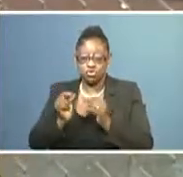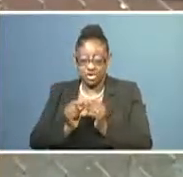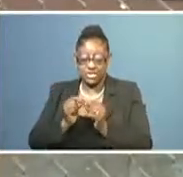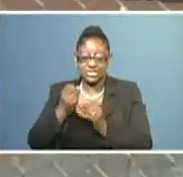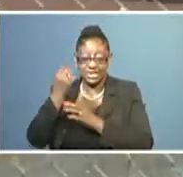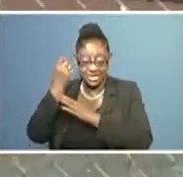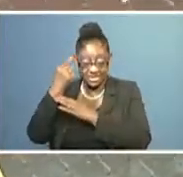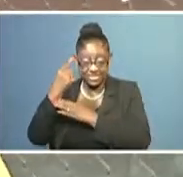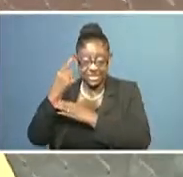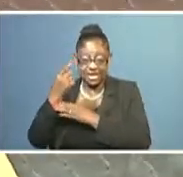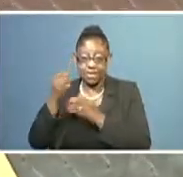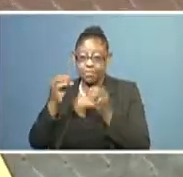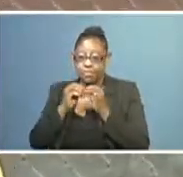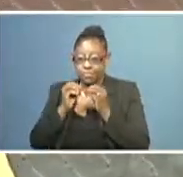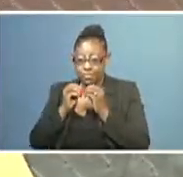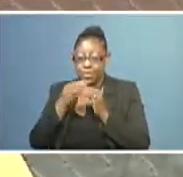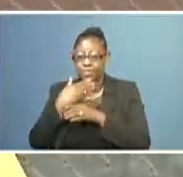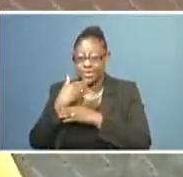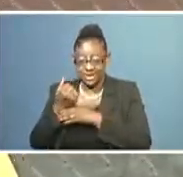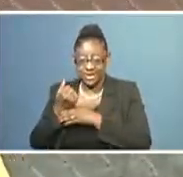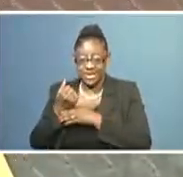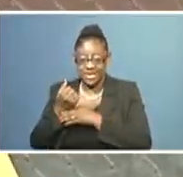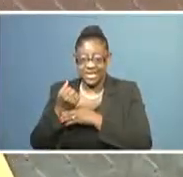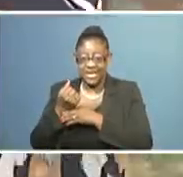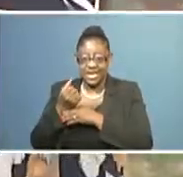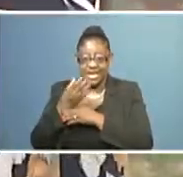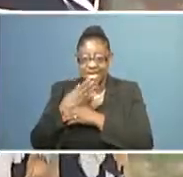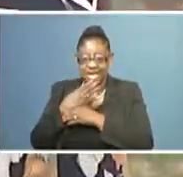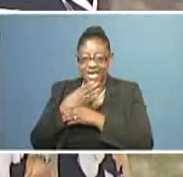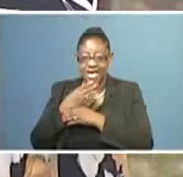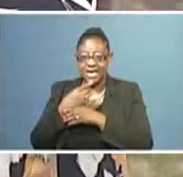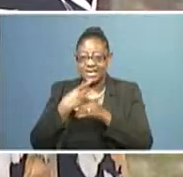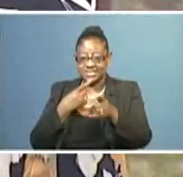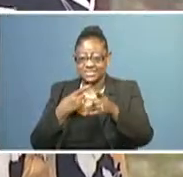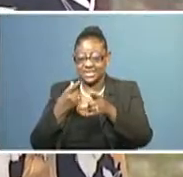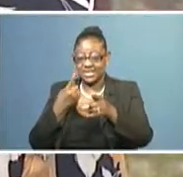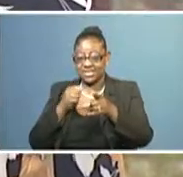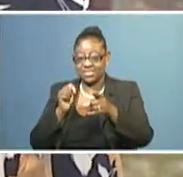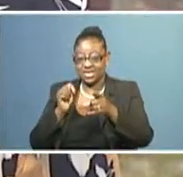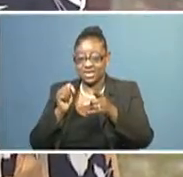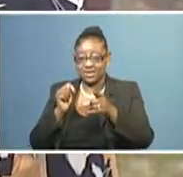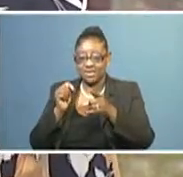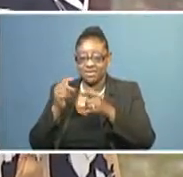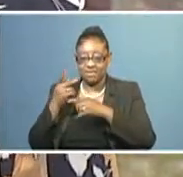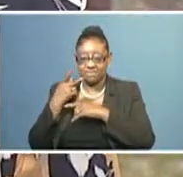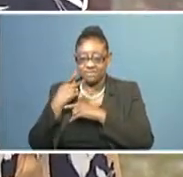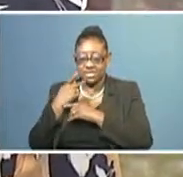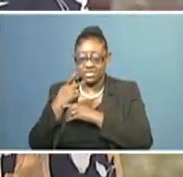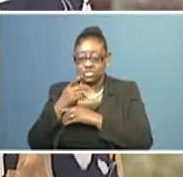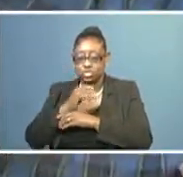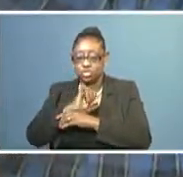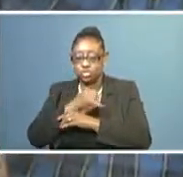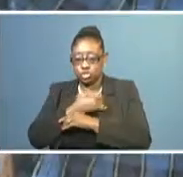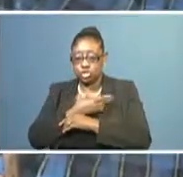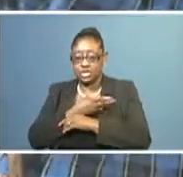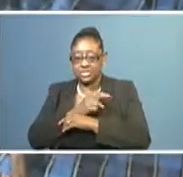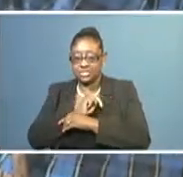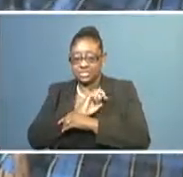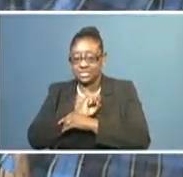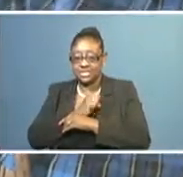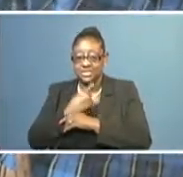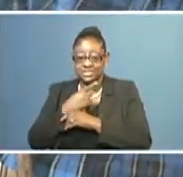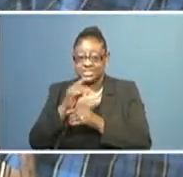understanding the work better, and I get to see my friends. Principal Mrs. Phyllis Johnson is also elated school is